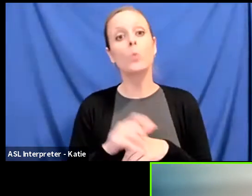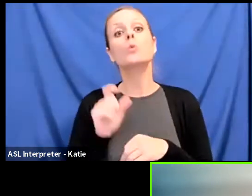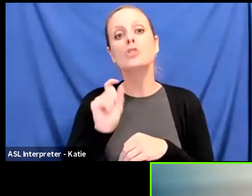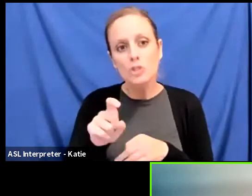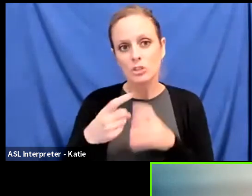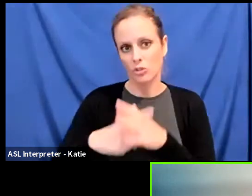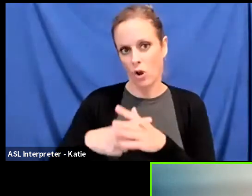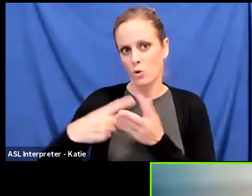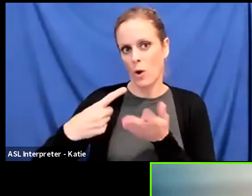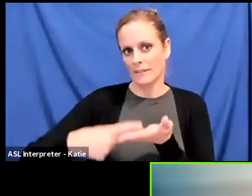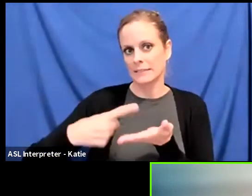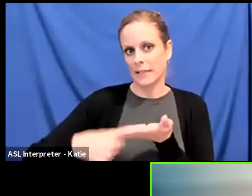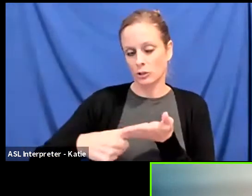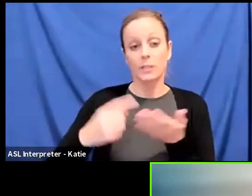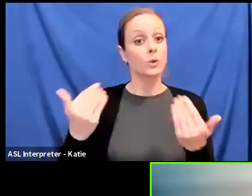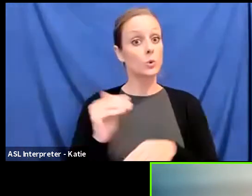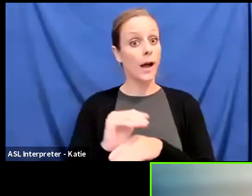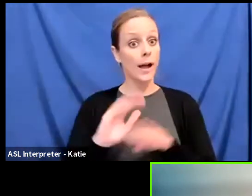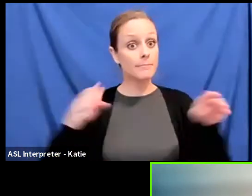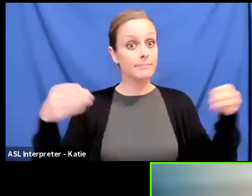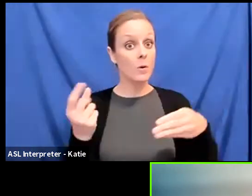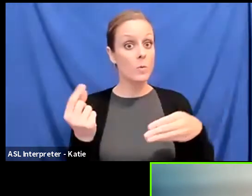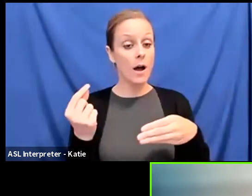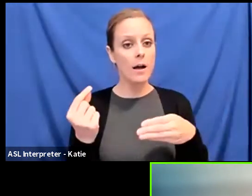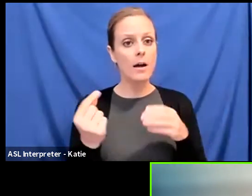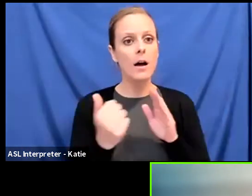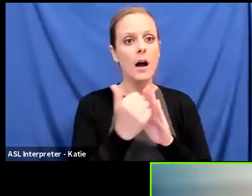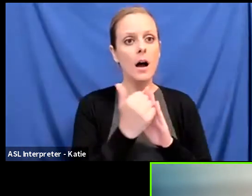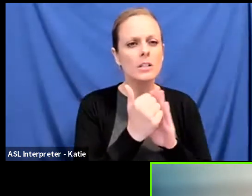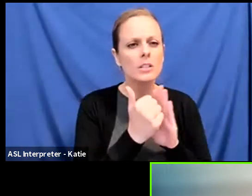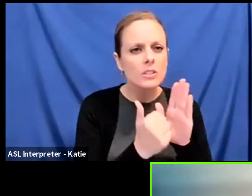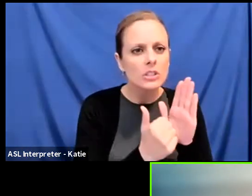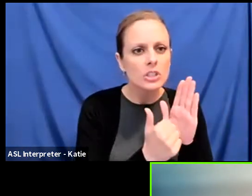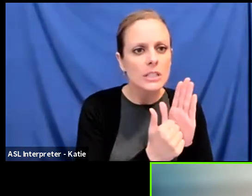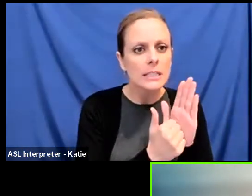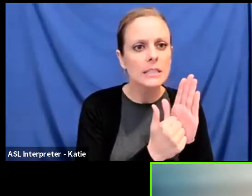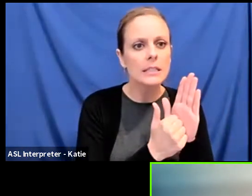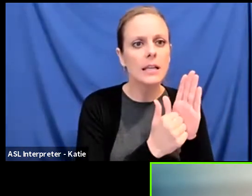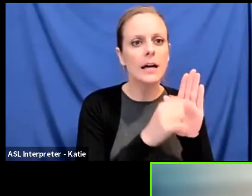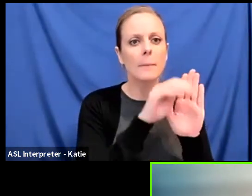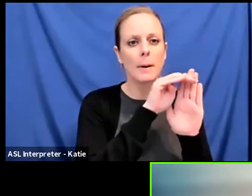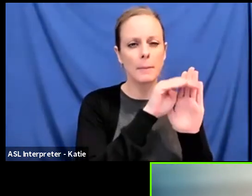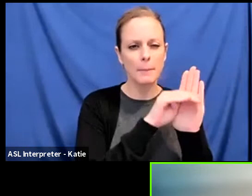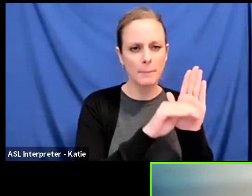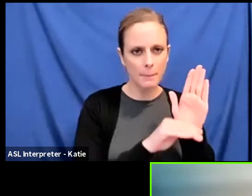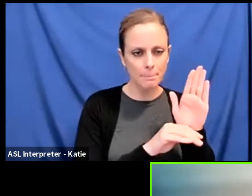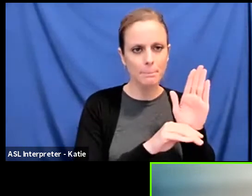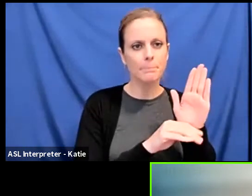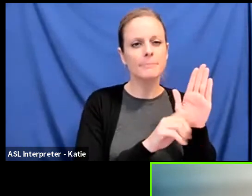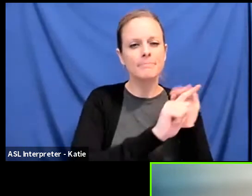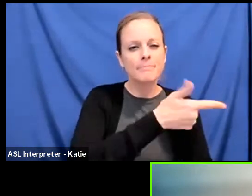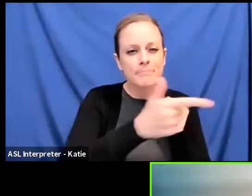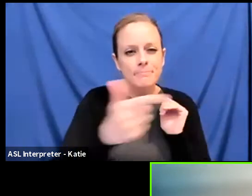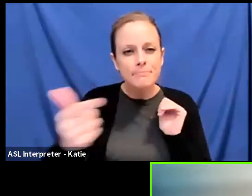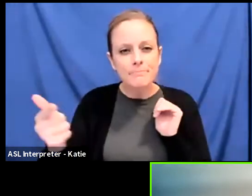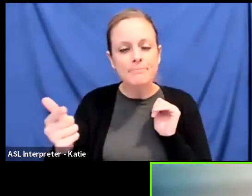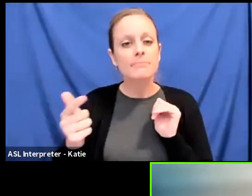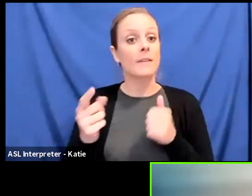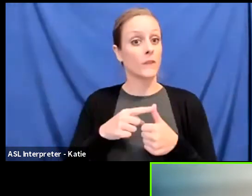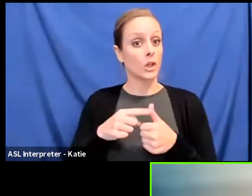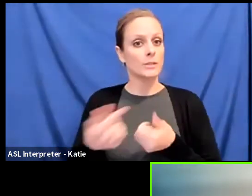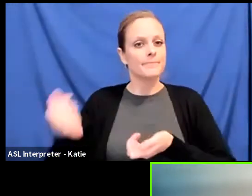around. Tonight, we have an agenda that includes, as always, doing a little bit of partner updates,